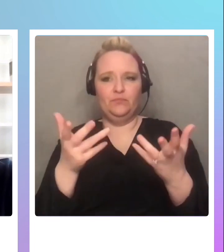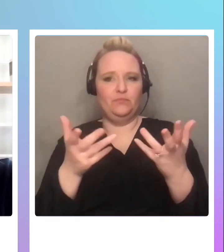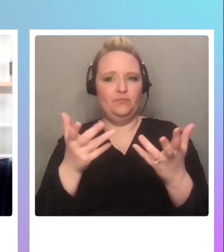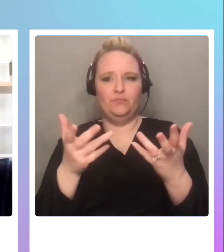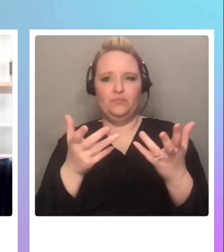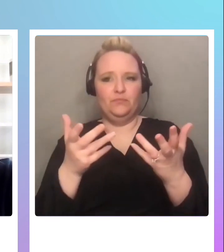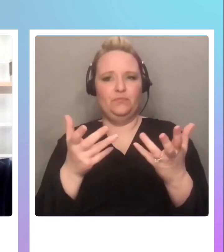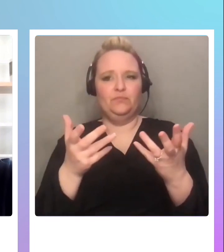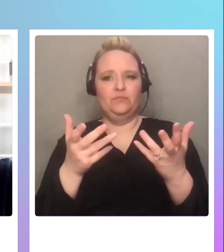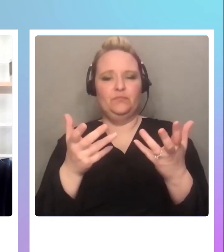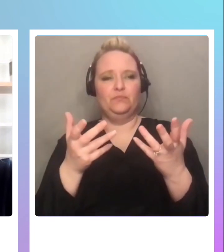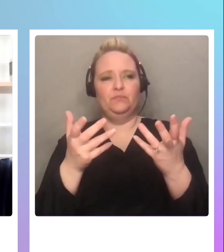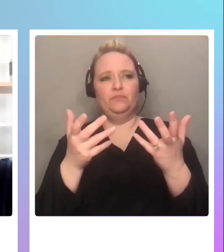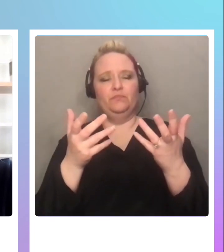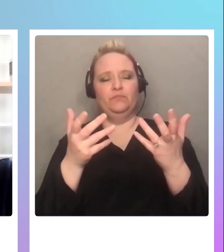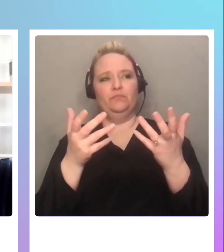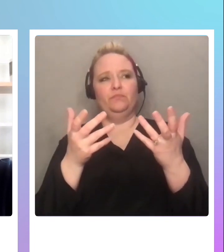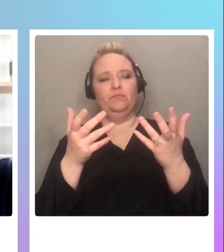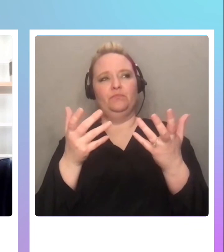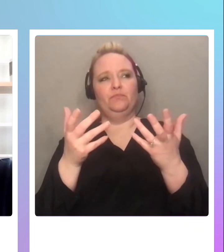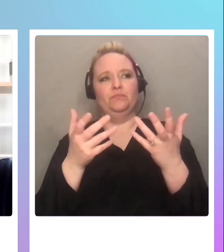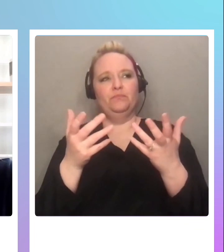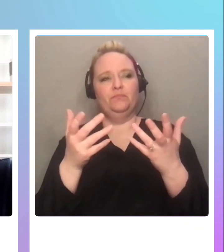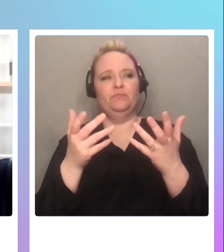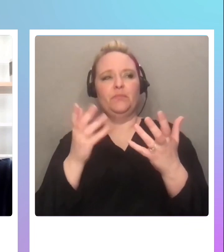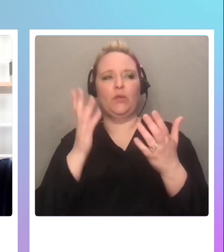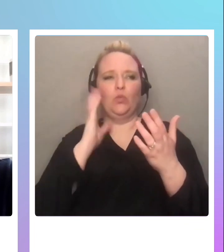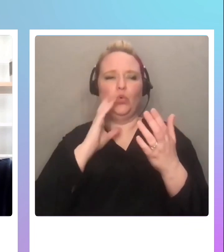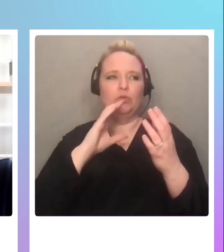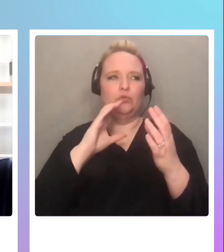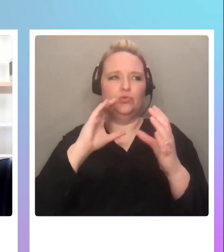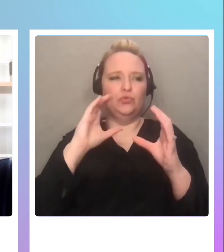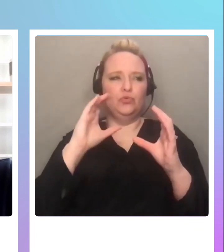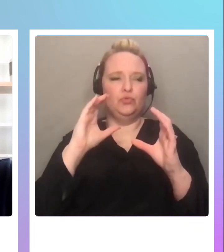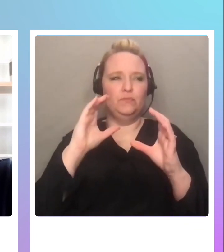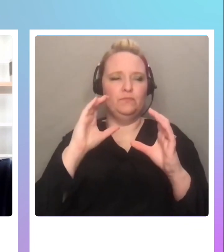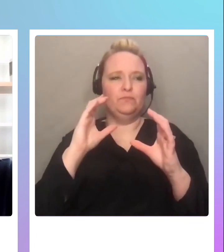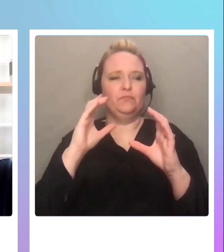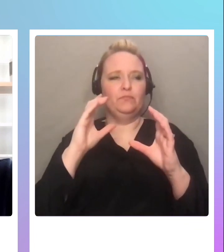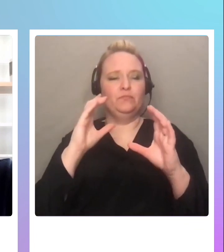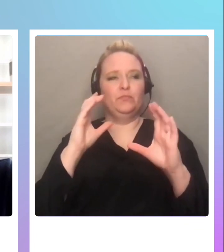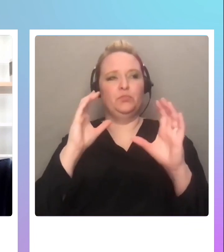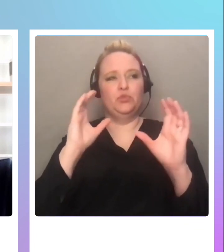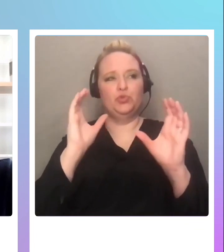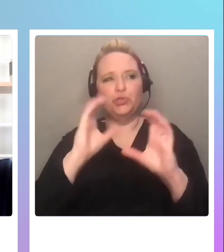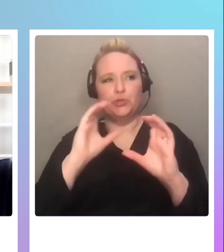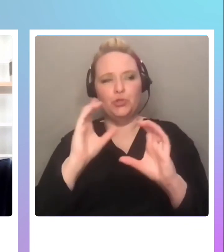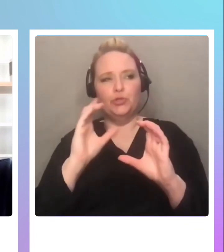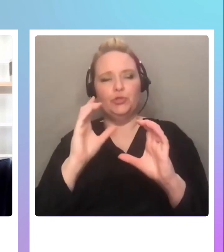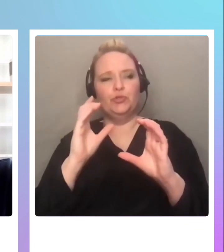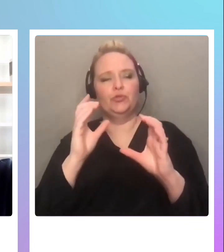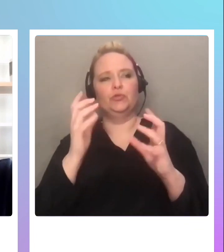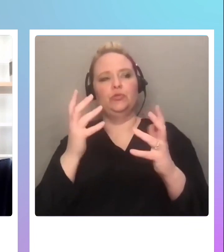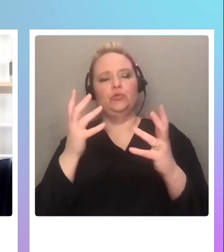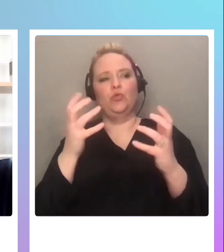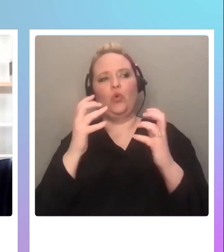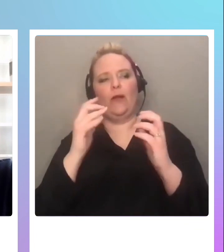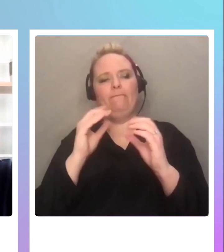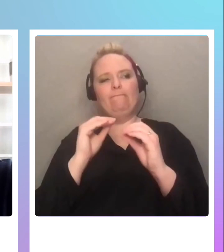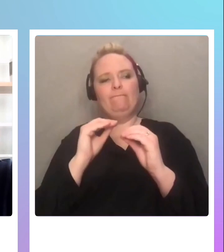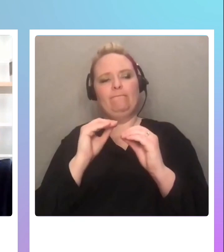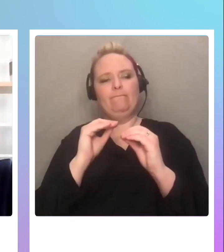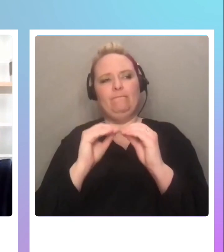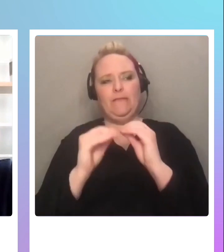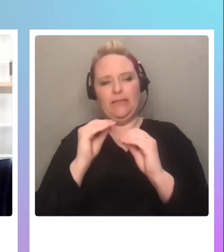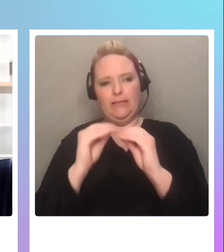look for things, and we're going to look for things and then want to fix, and